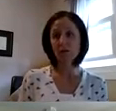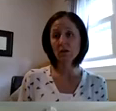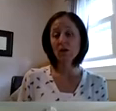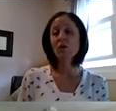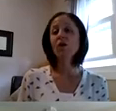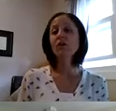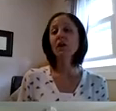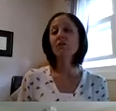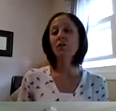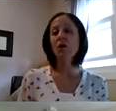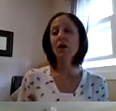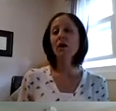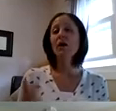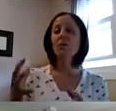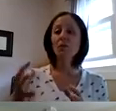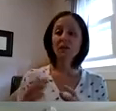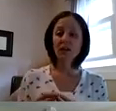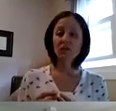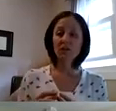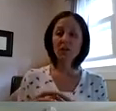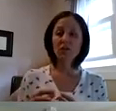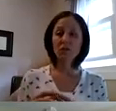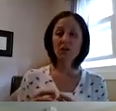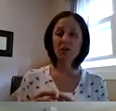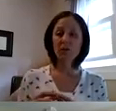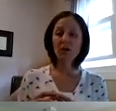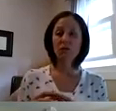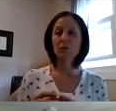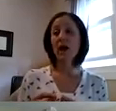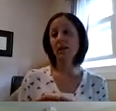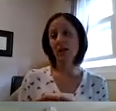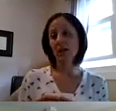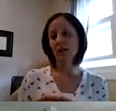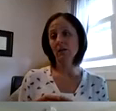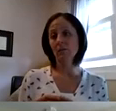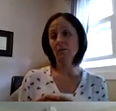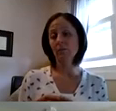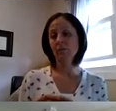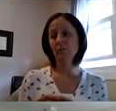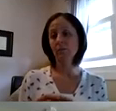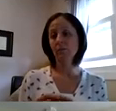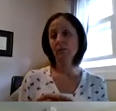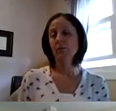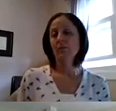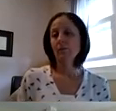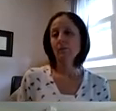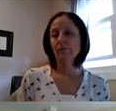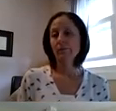amounts. We are looking for the percentages that those dollar amounts will be allocated.